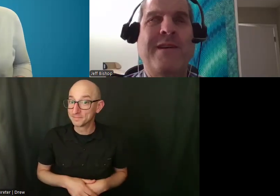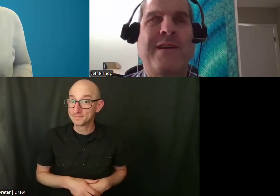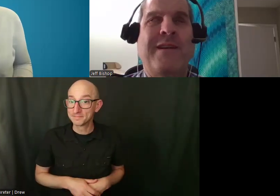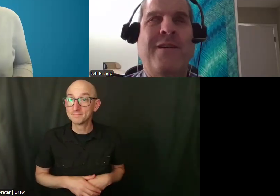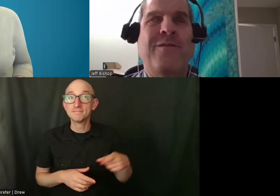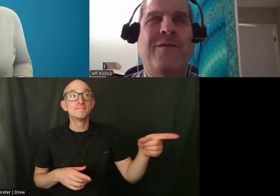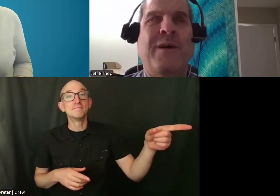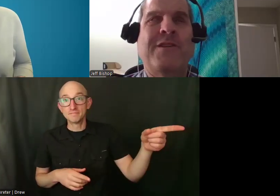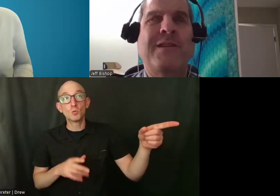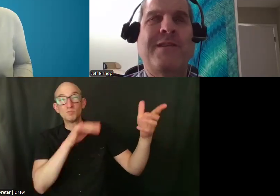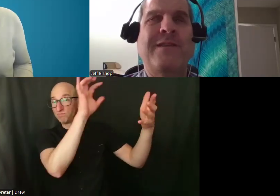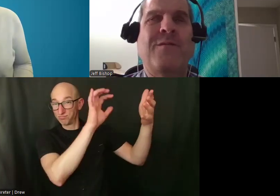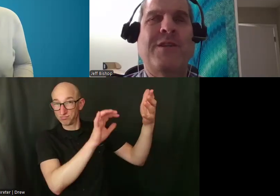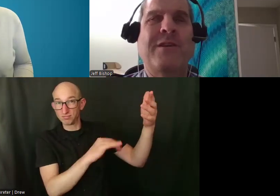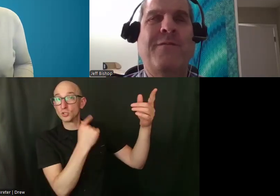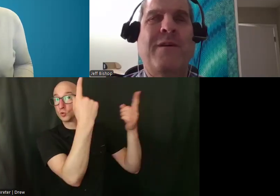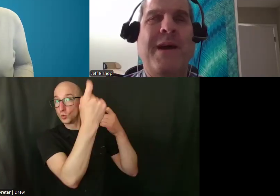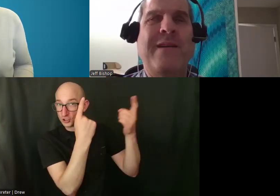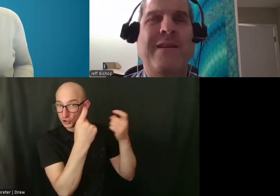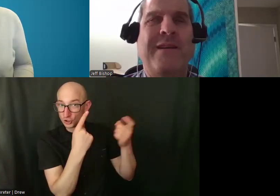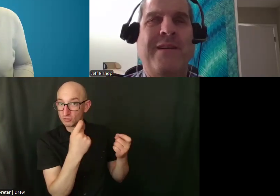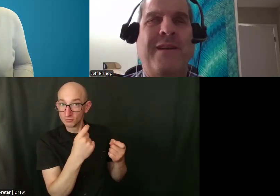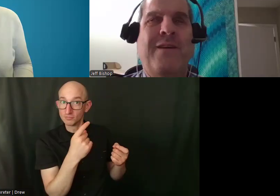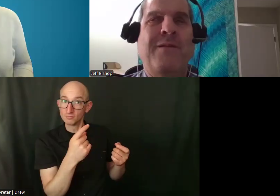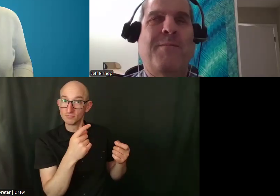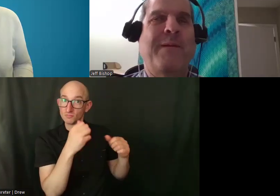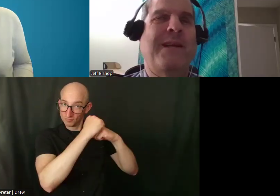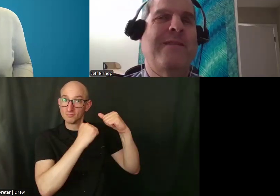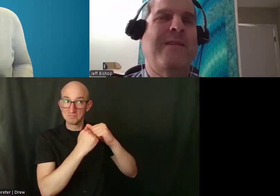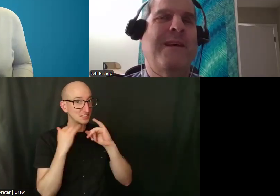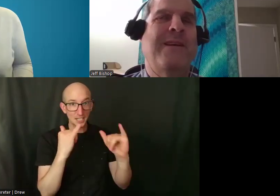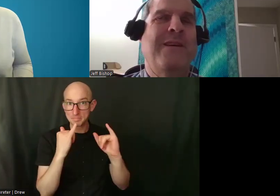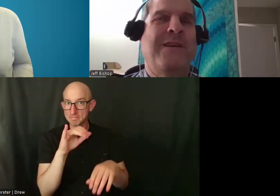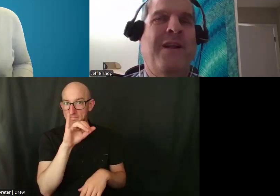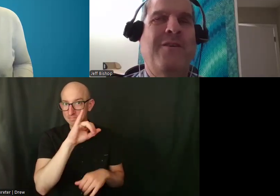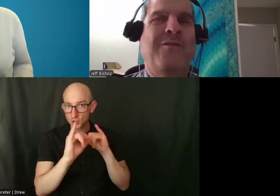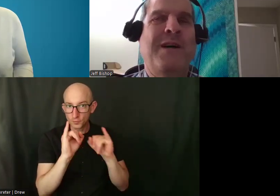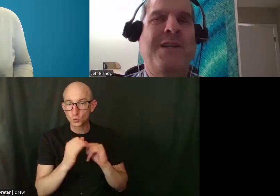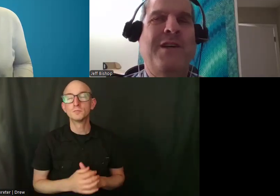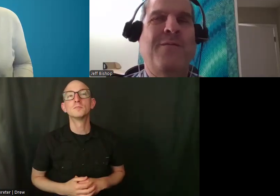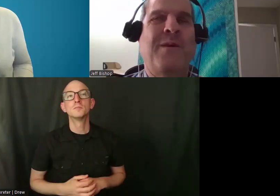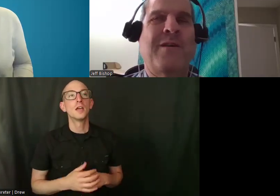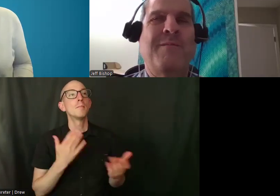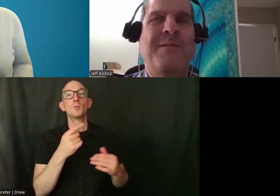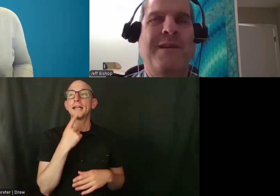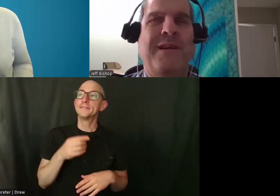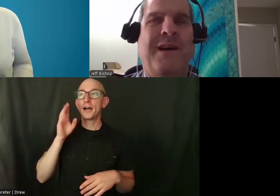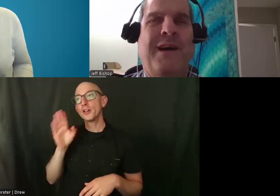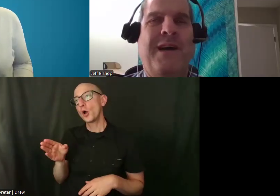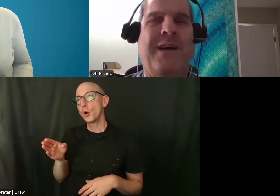return, questions in question format. It will probably say something like, "Hello, Jeff,